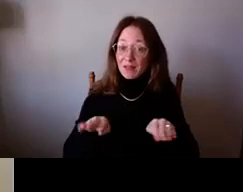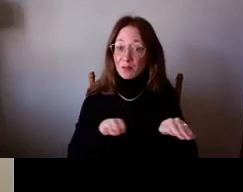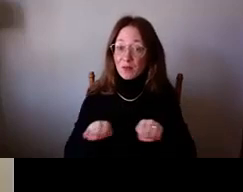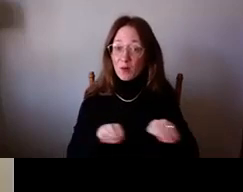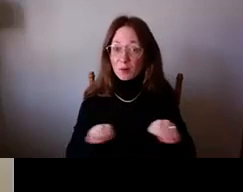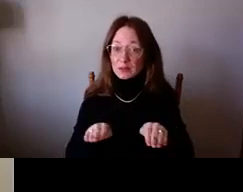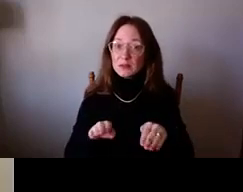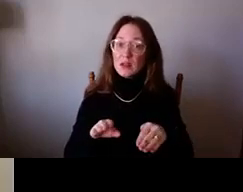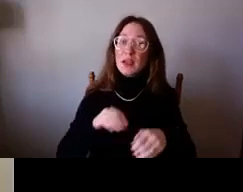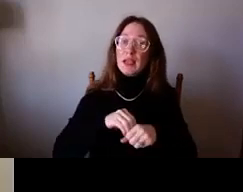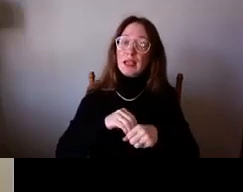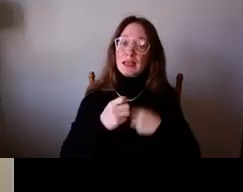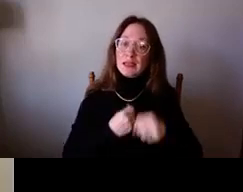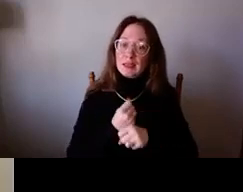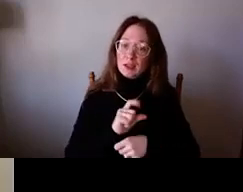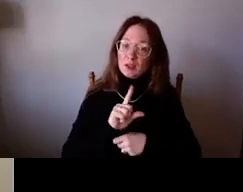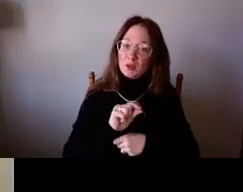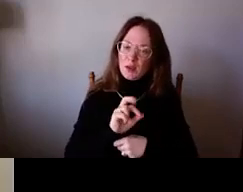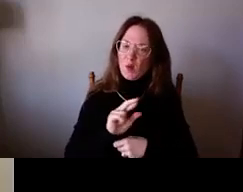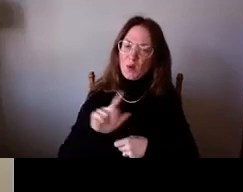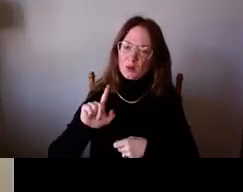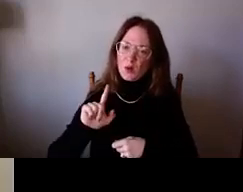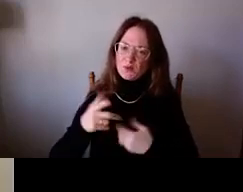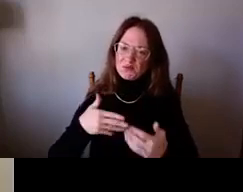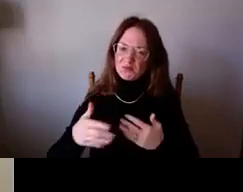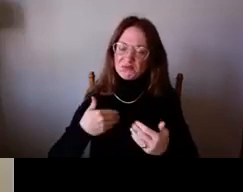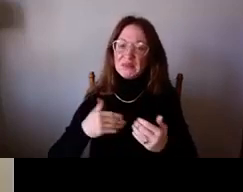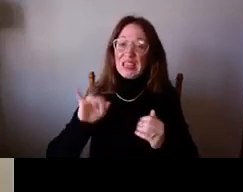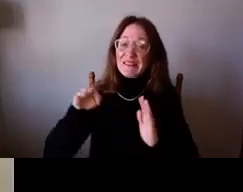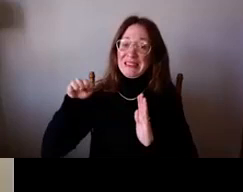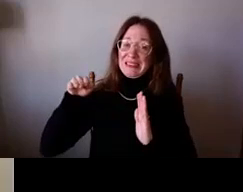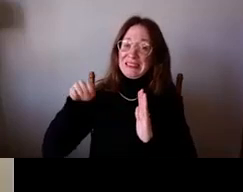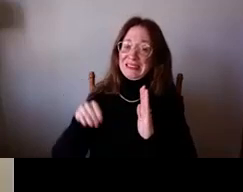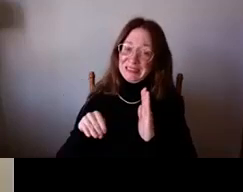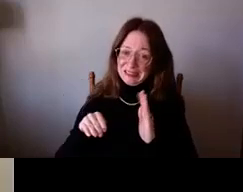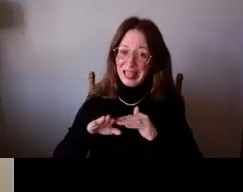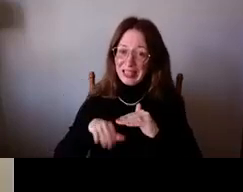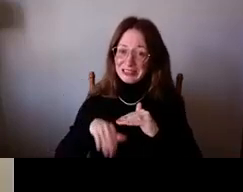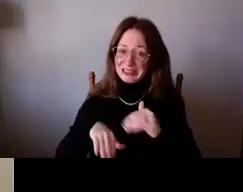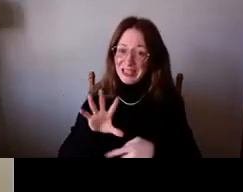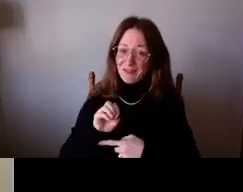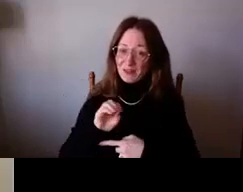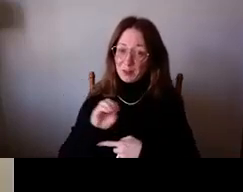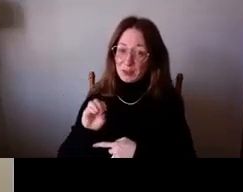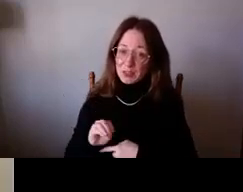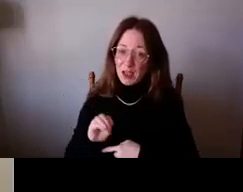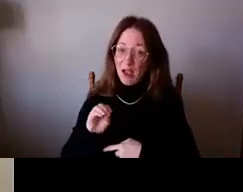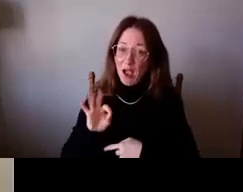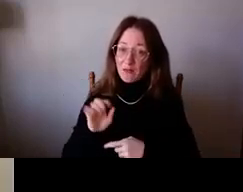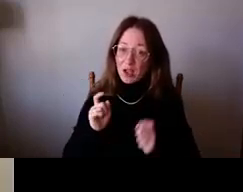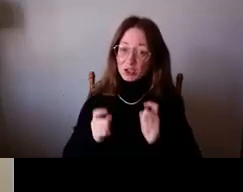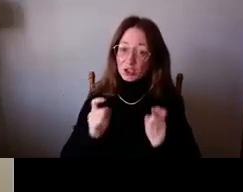year 20 or 21 falls below 50% of the adjusted level of